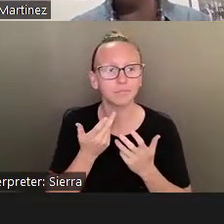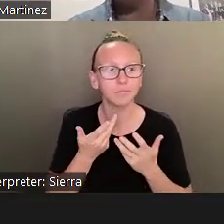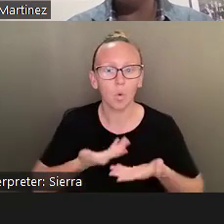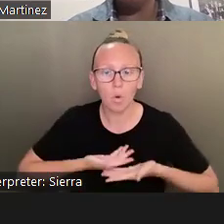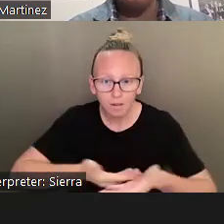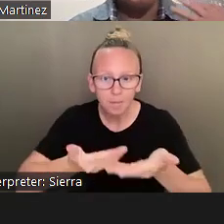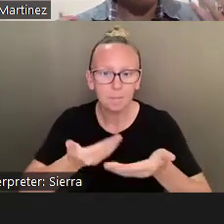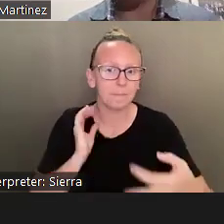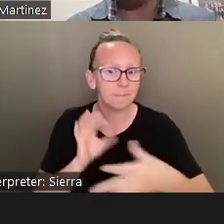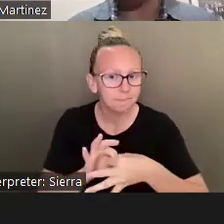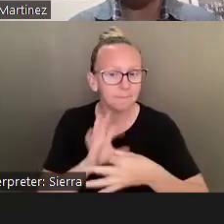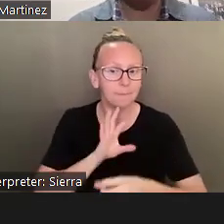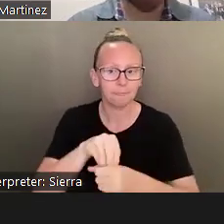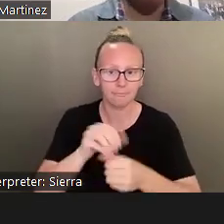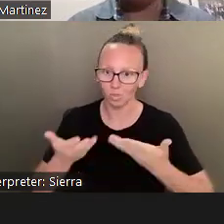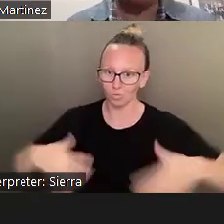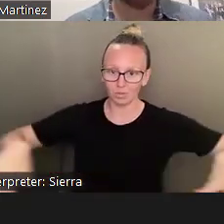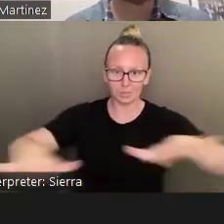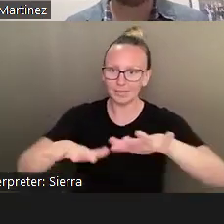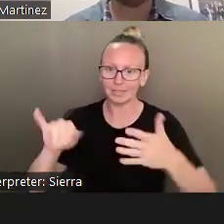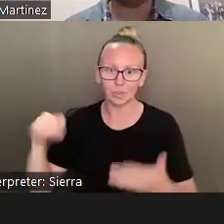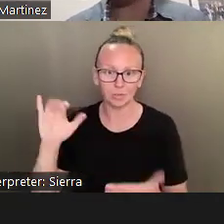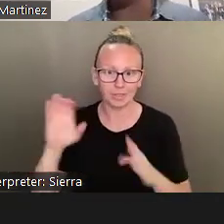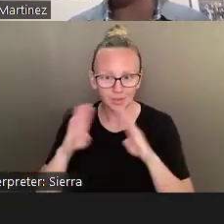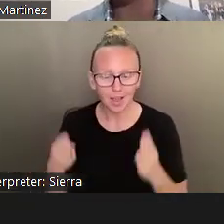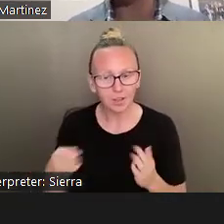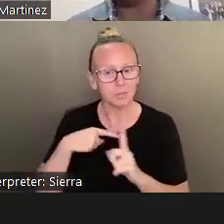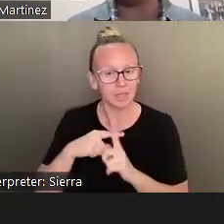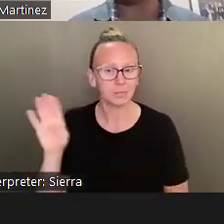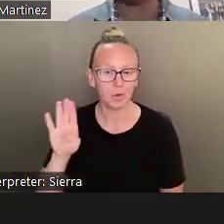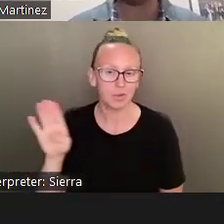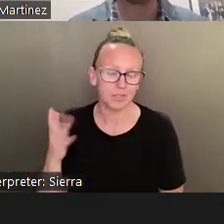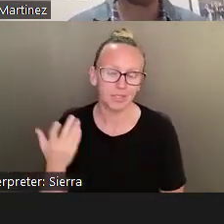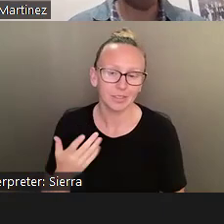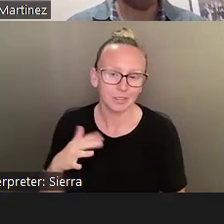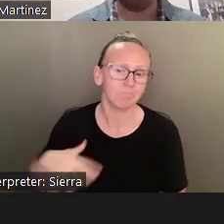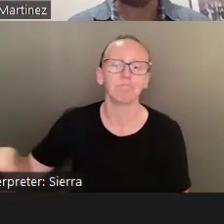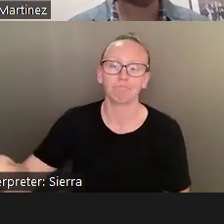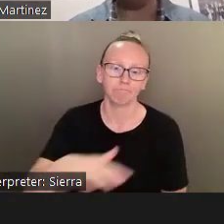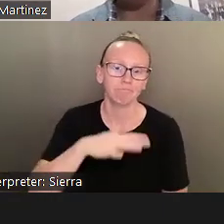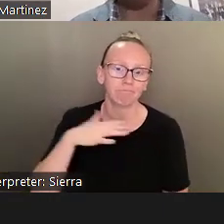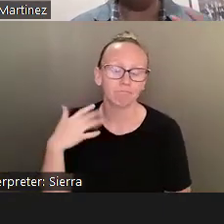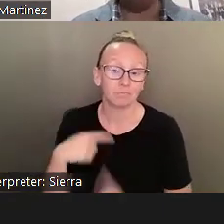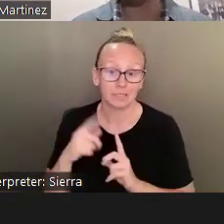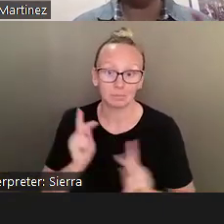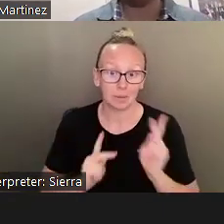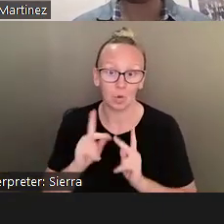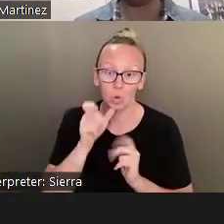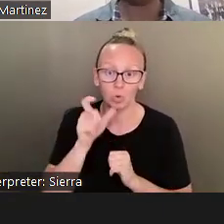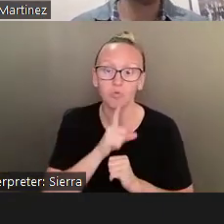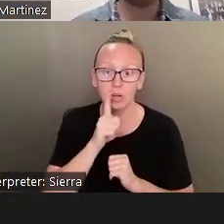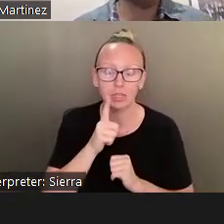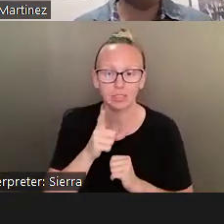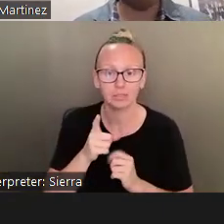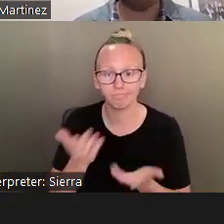to this place, to the James Castle House, but also to Boise more broadly, and to all the people who've truly welcomed